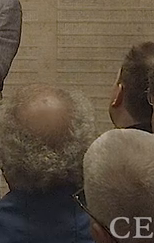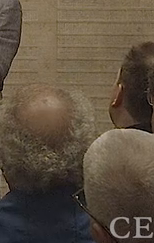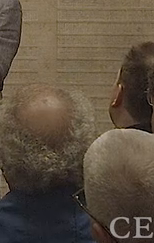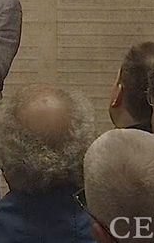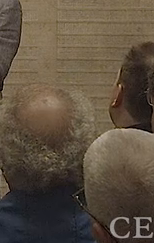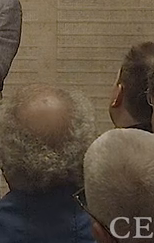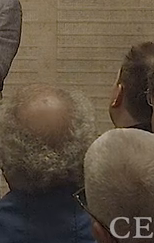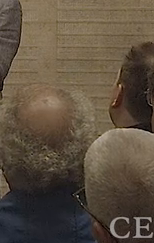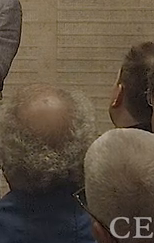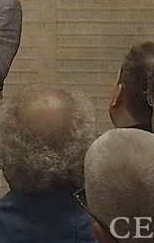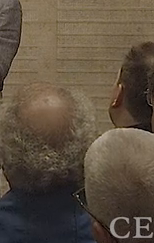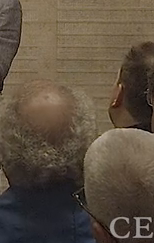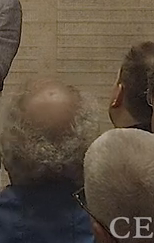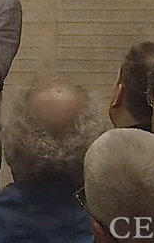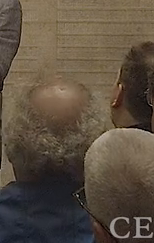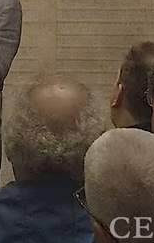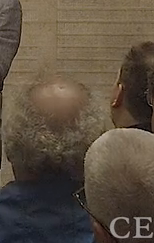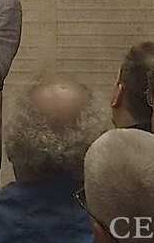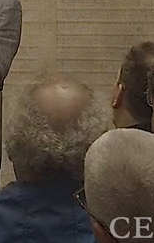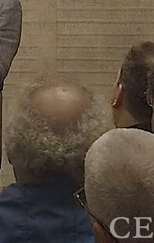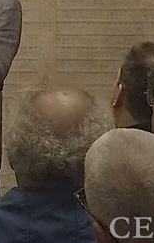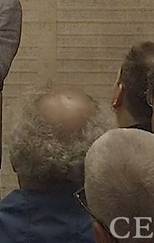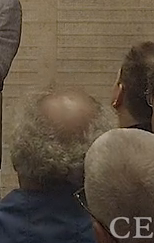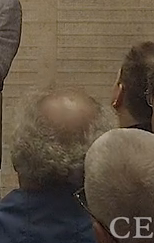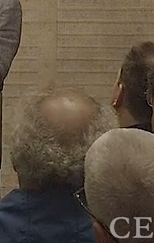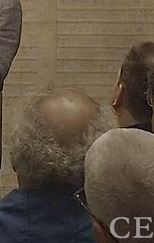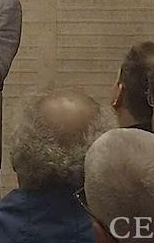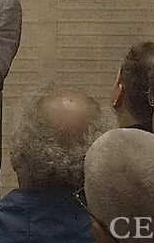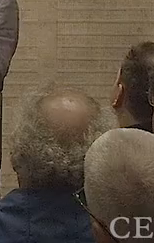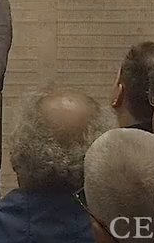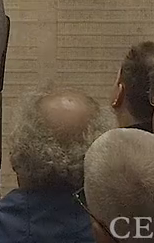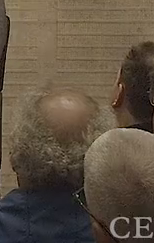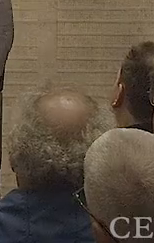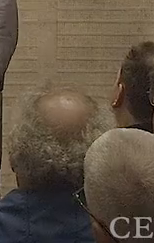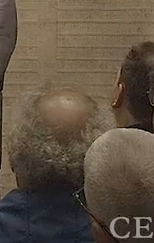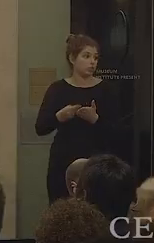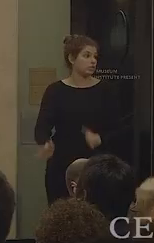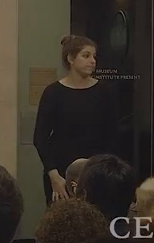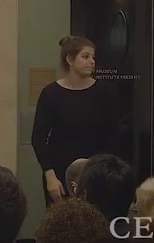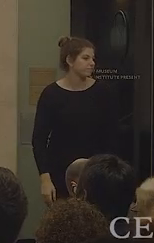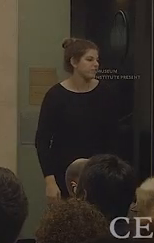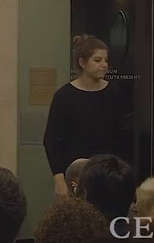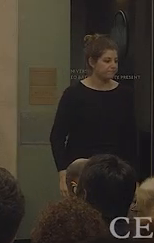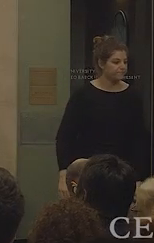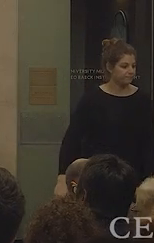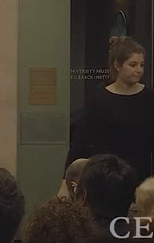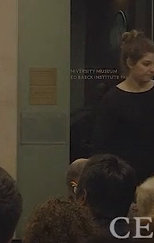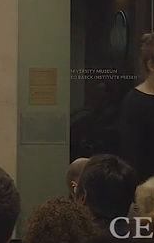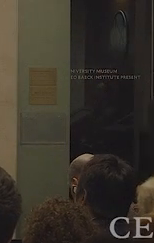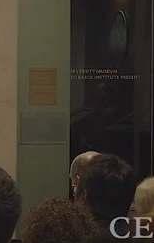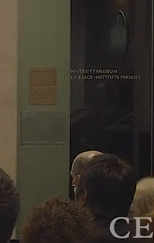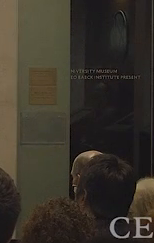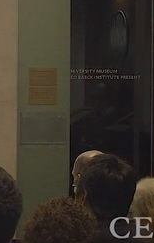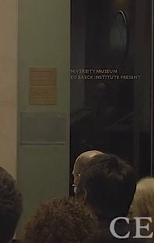in order to address this problem, we need to deal with the guns that are already out there, as well as future purchasers of guns. In the attack